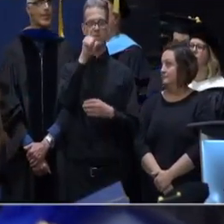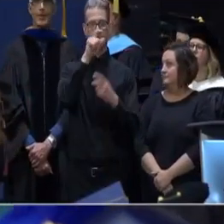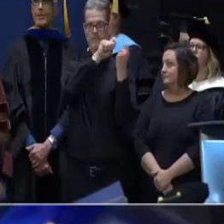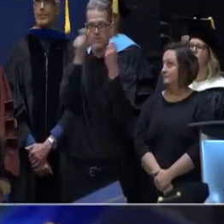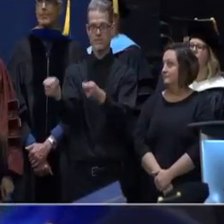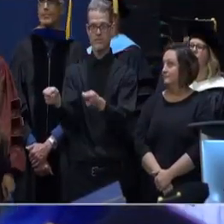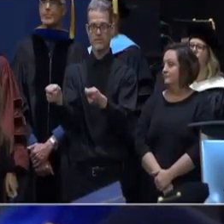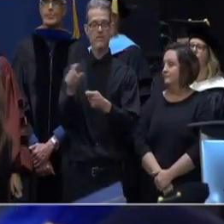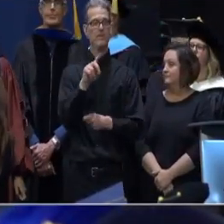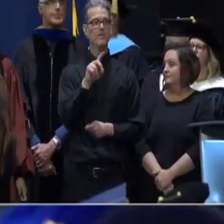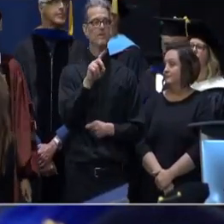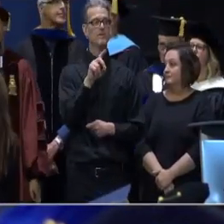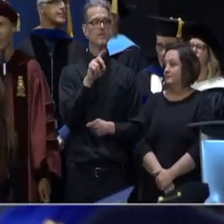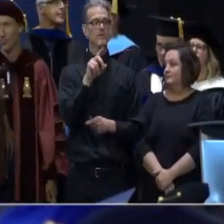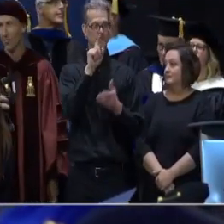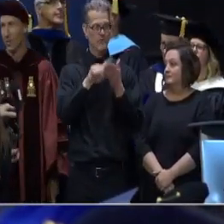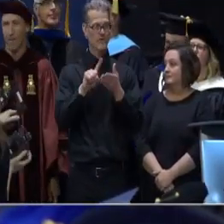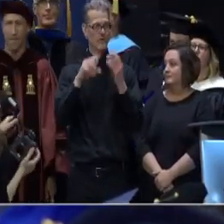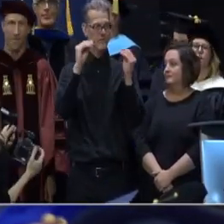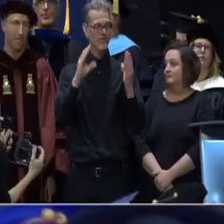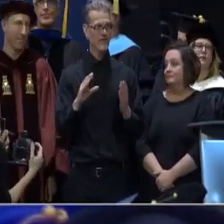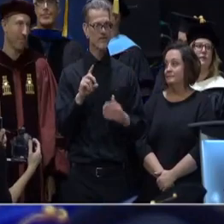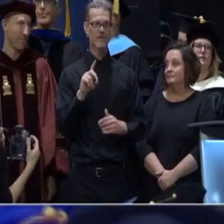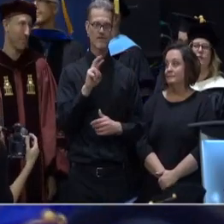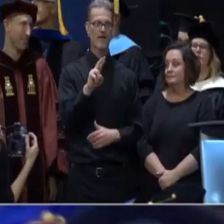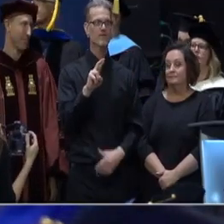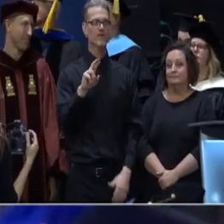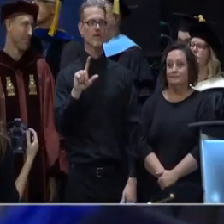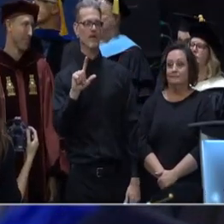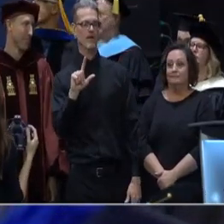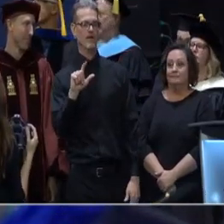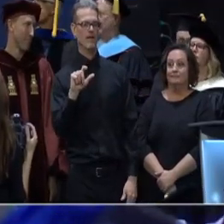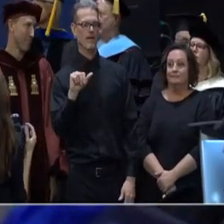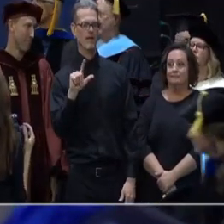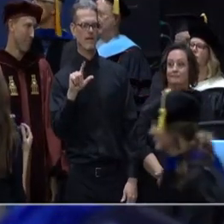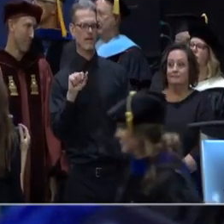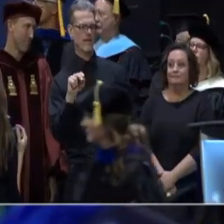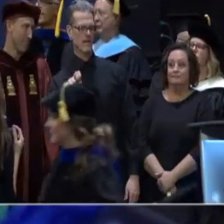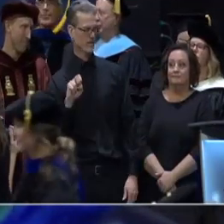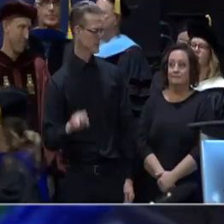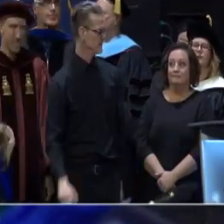hooded by his research professor, Dr. Lee.